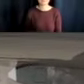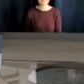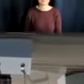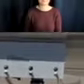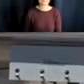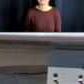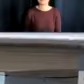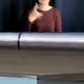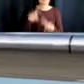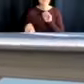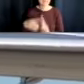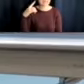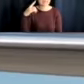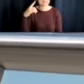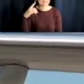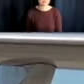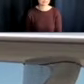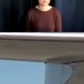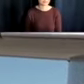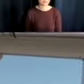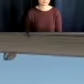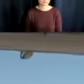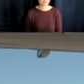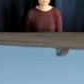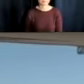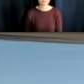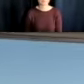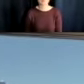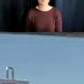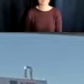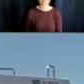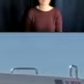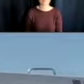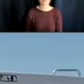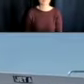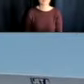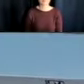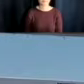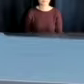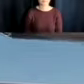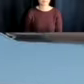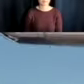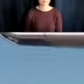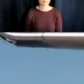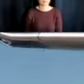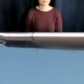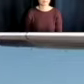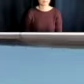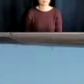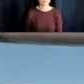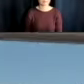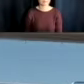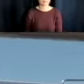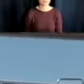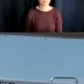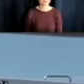does. It's under pressure. Okay. And you don't want it coming from above because that means the fueler would have to step up the wing and that can cause damage.